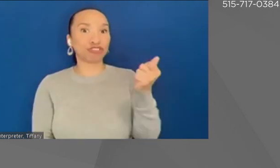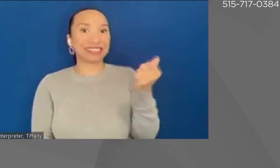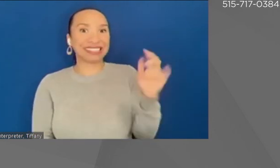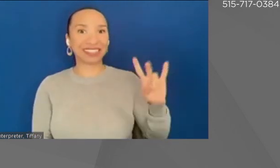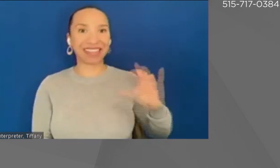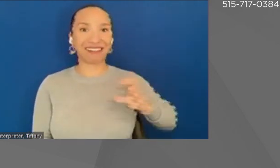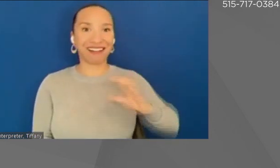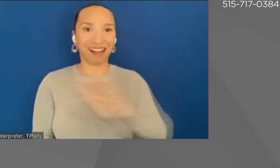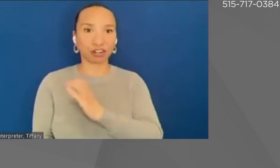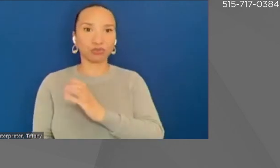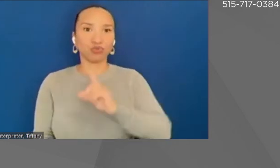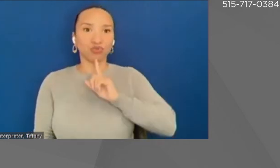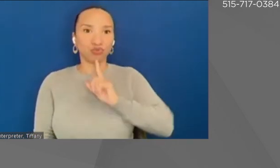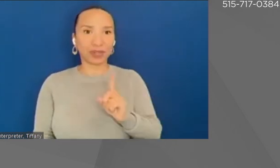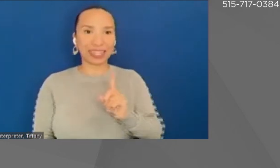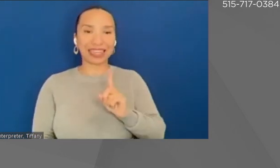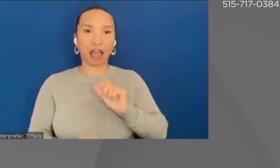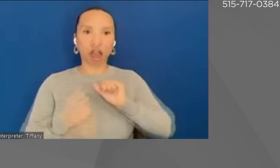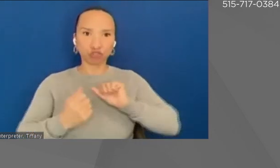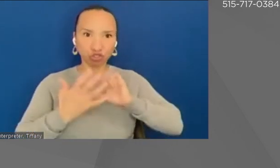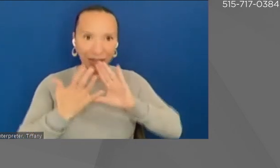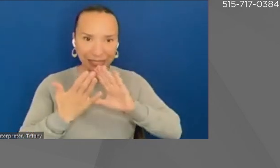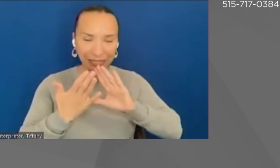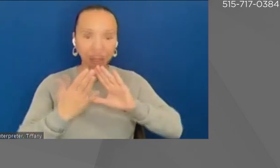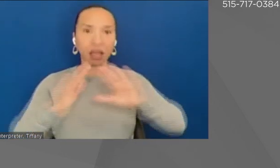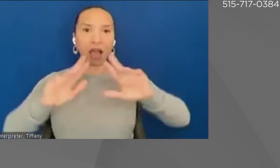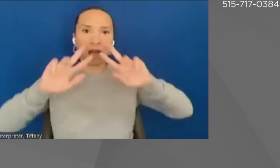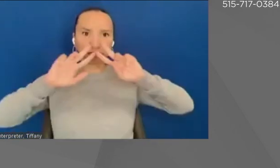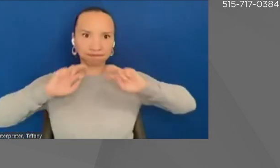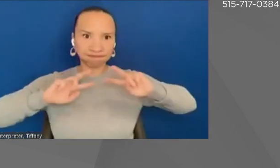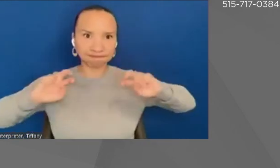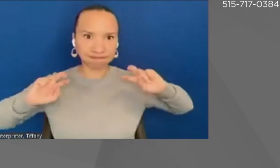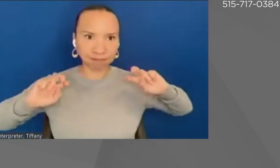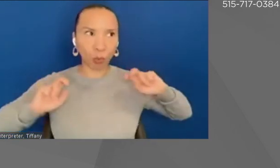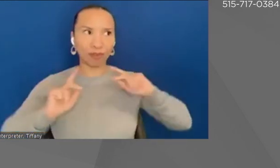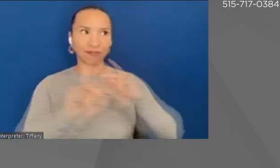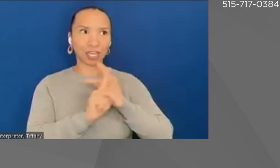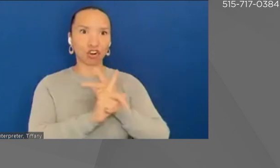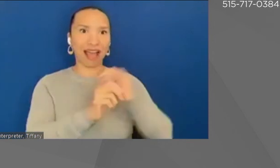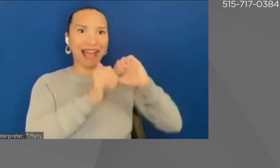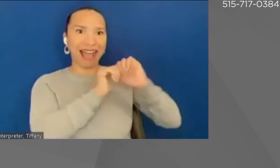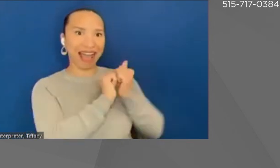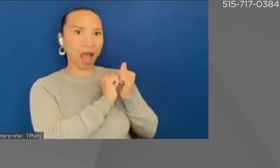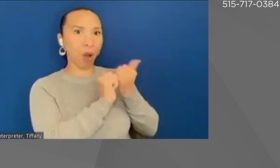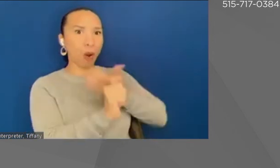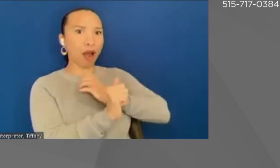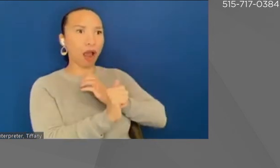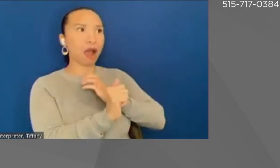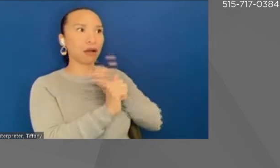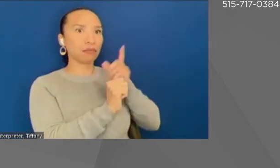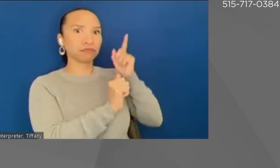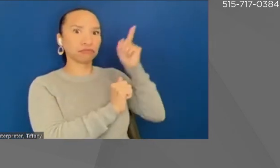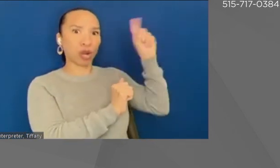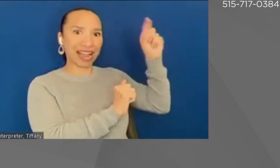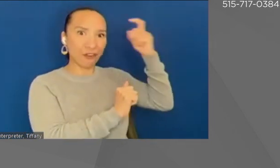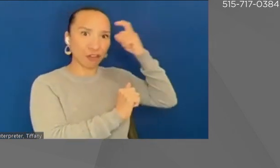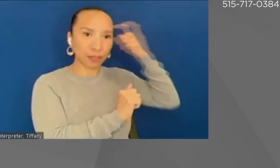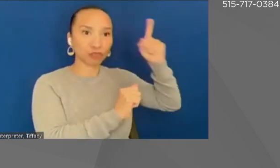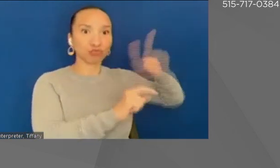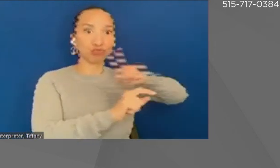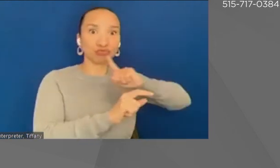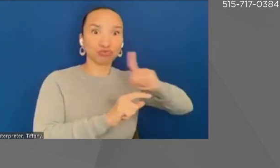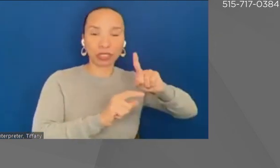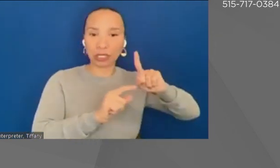and take a look at how the administration is addressing not just increasing benefit and access to the food and